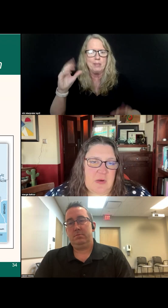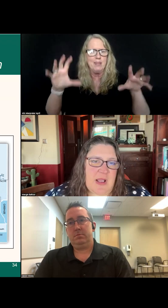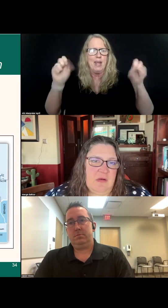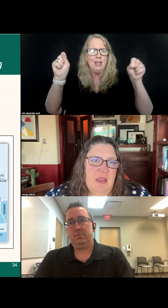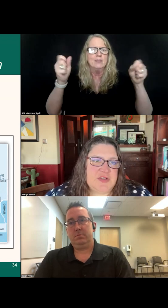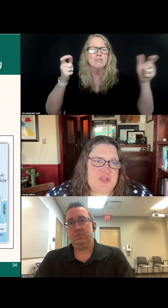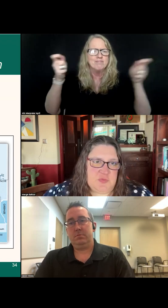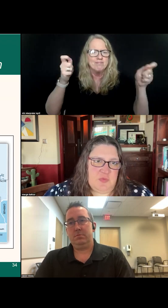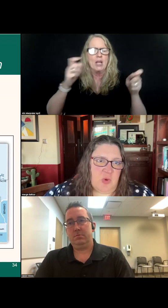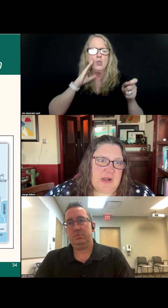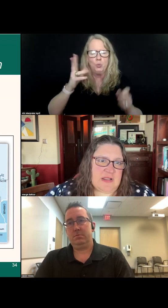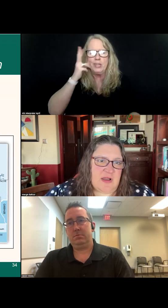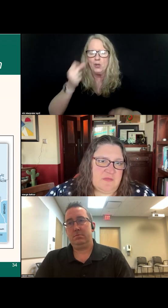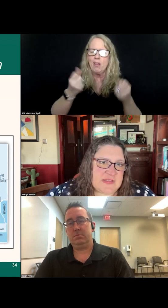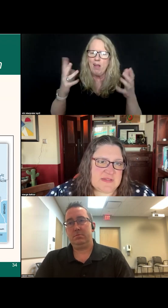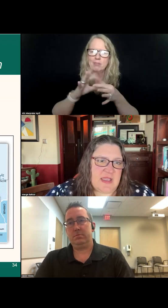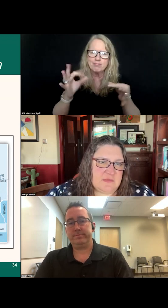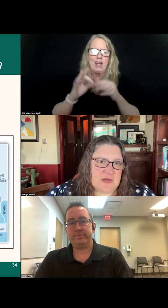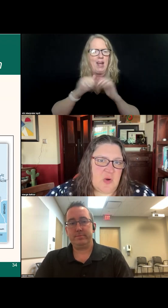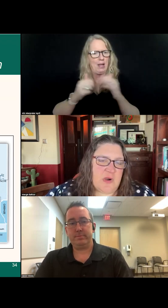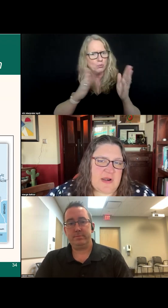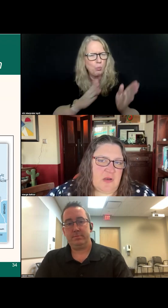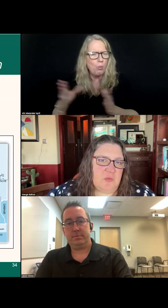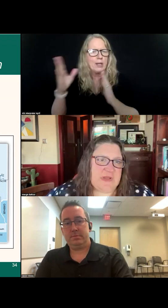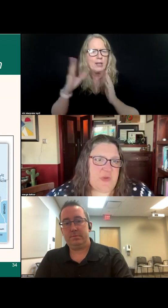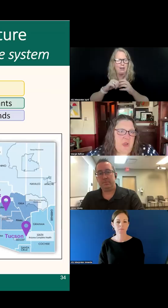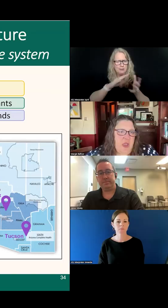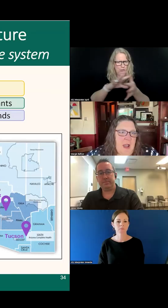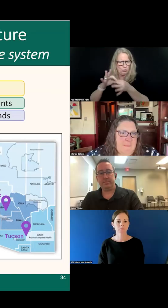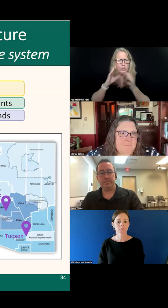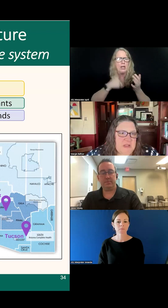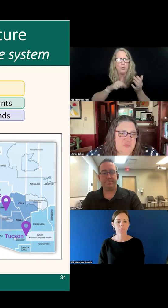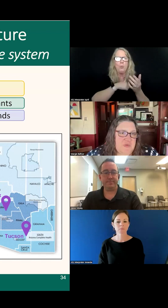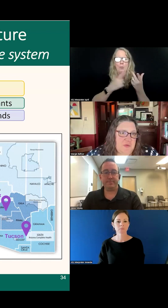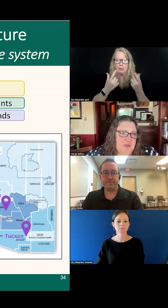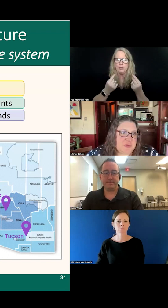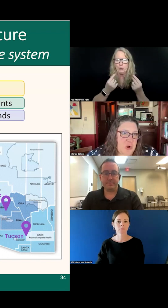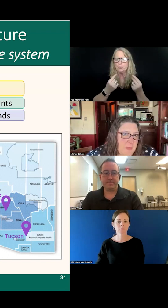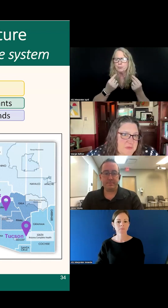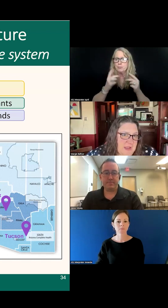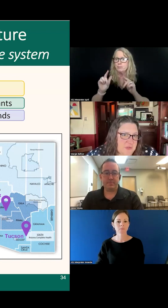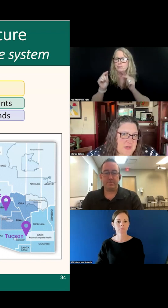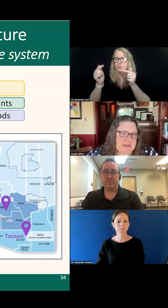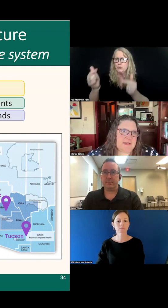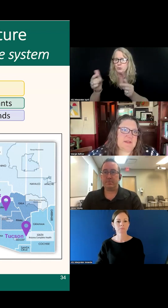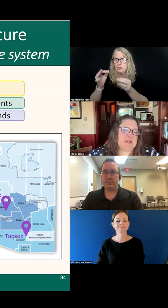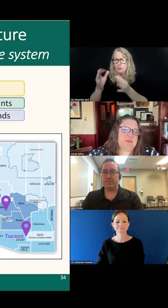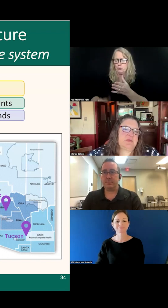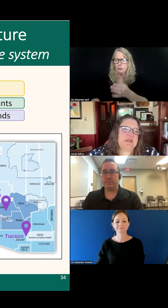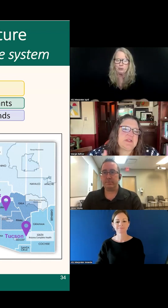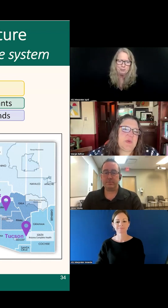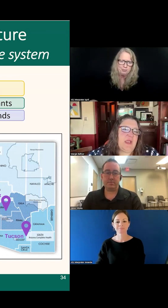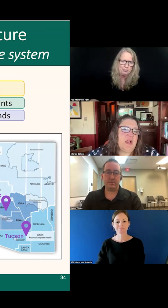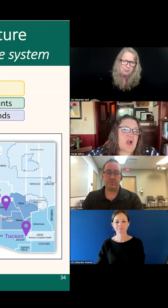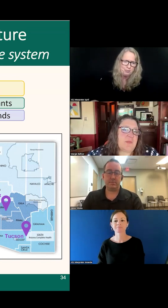which you'll hear about, to organize all of this and coordinate all of what we do. And so if you've ever looked at the roadmap to the ideal crisis system, that's one of